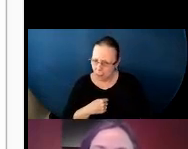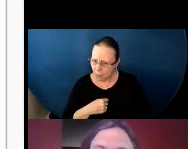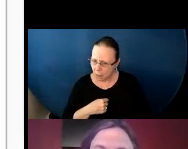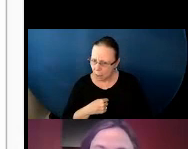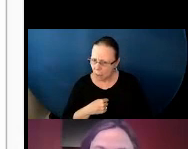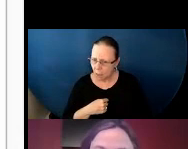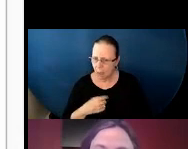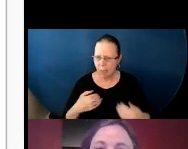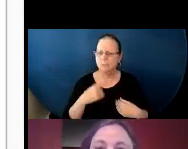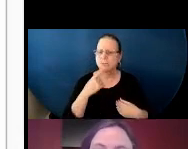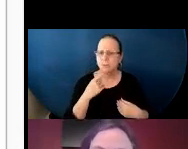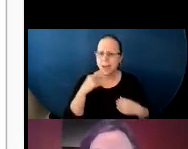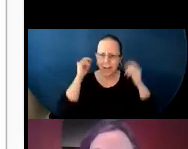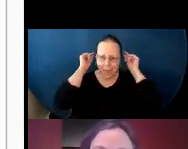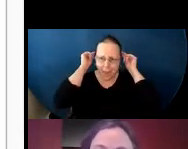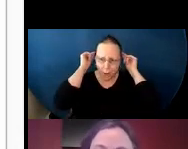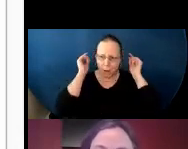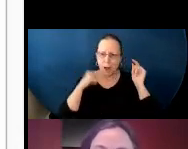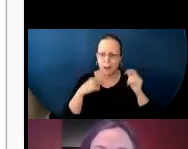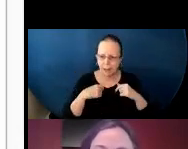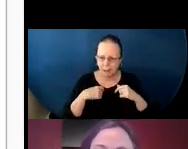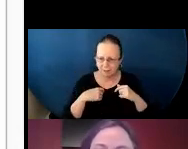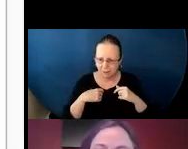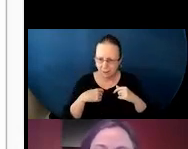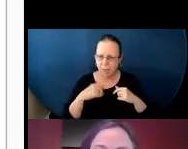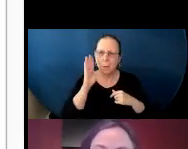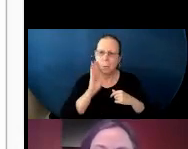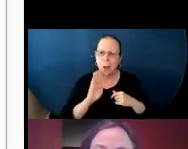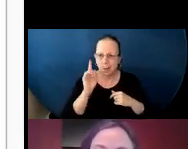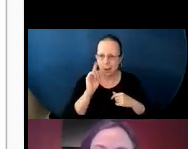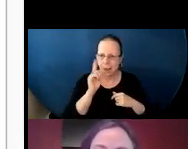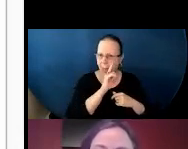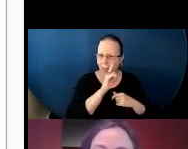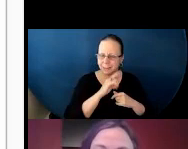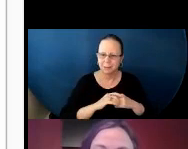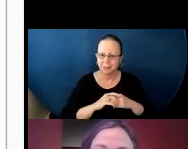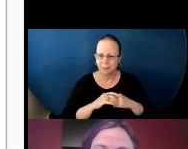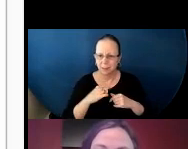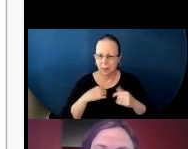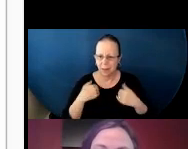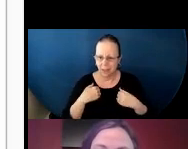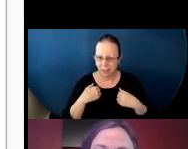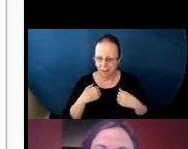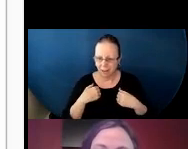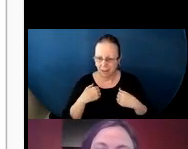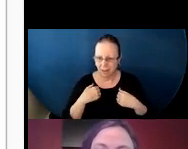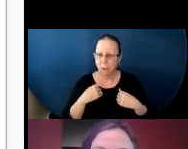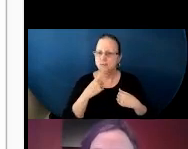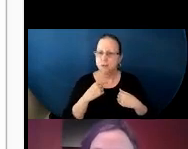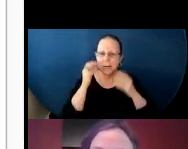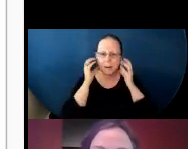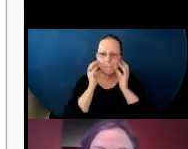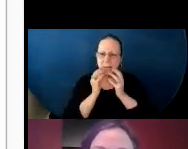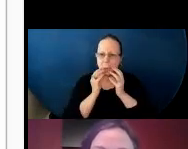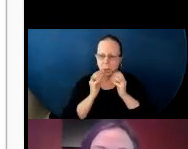have red hair. I have brown eyes. I have a red beard,